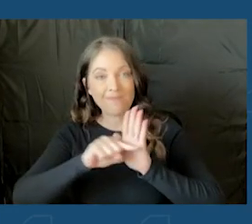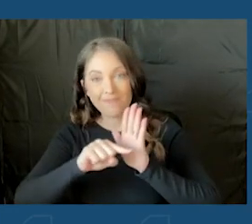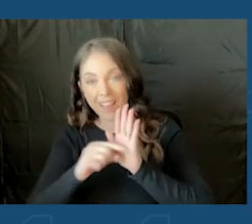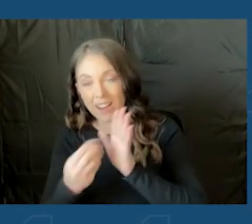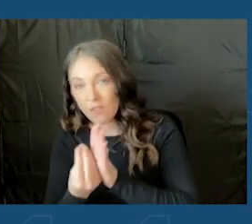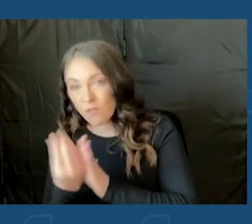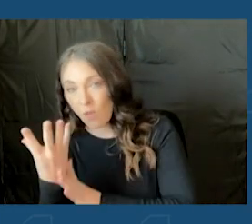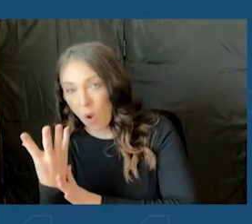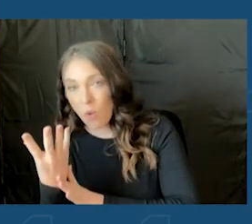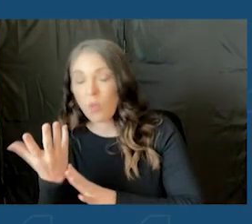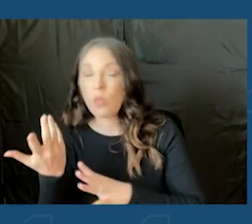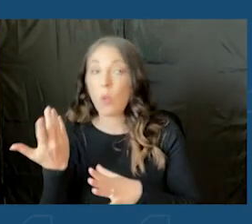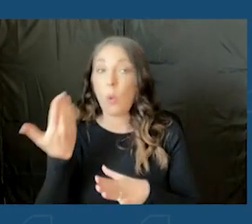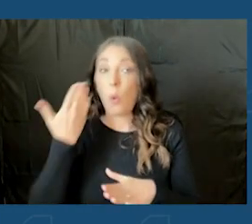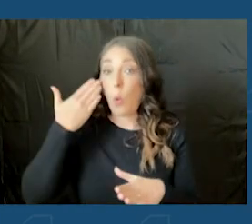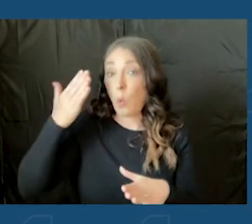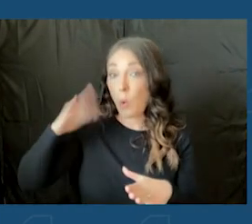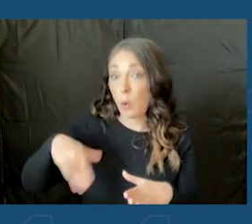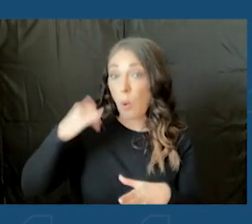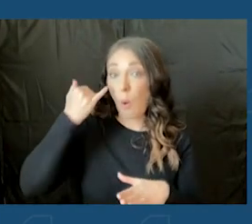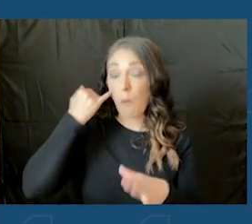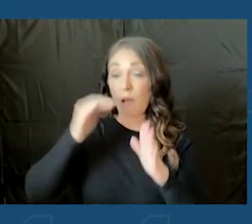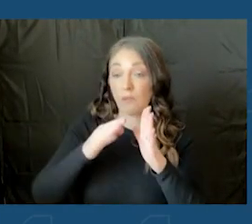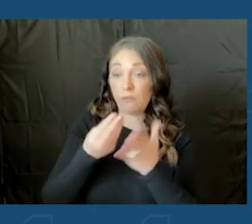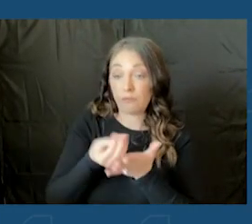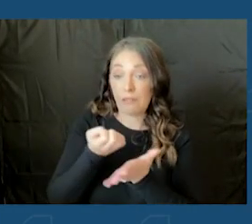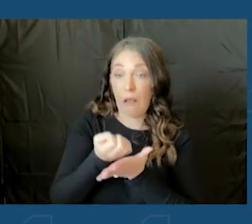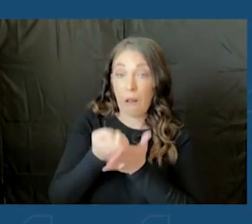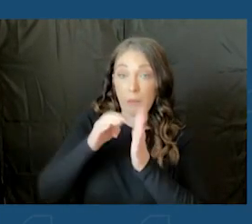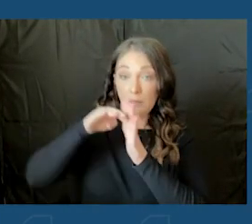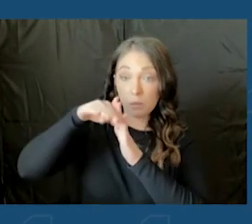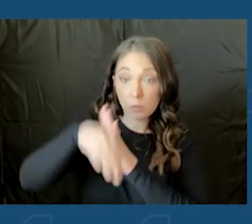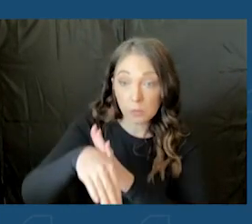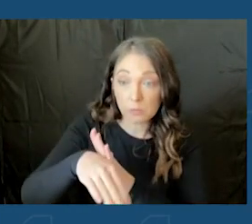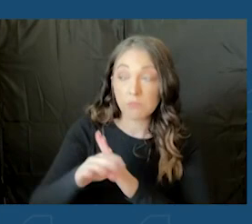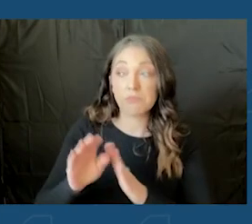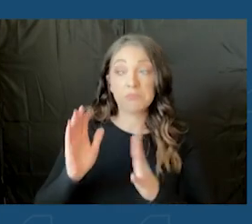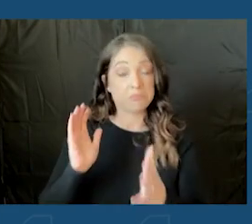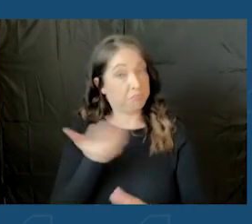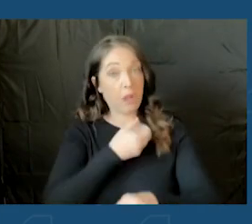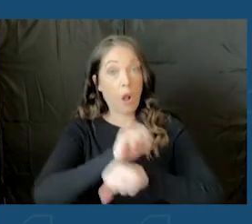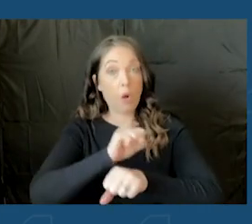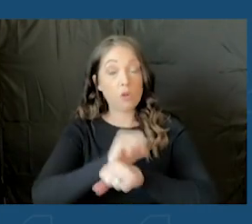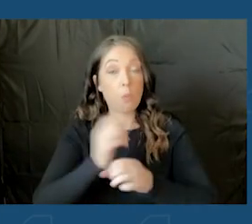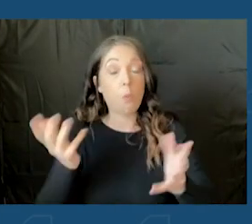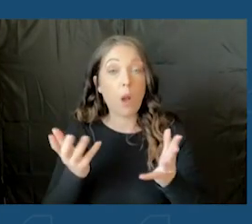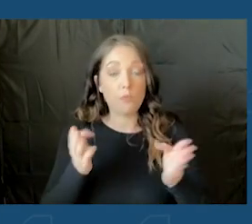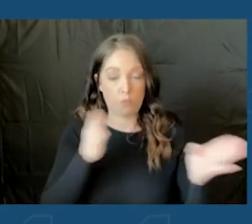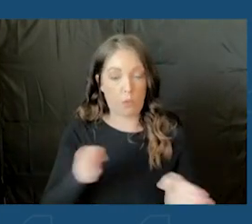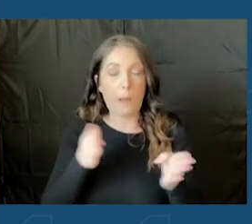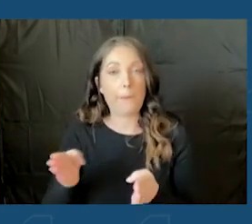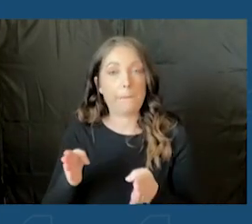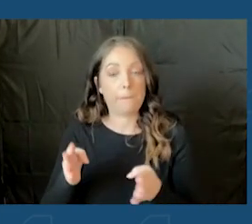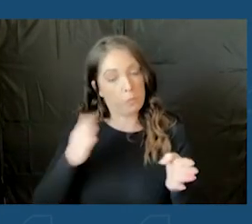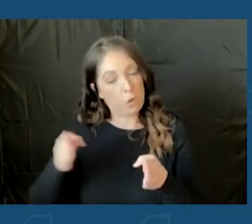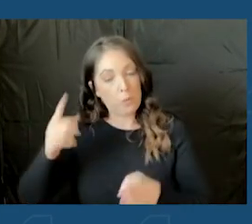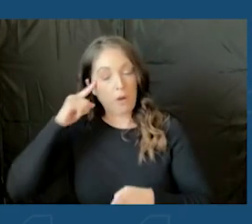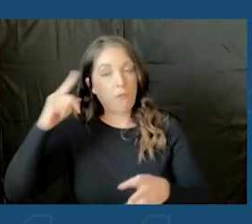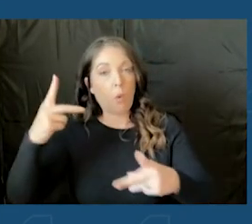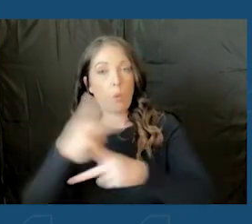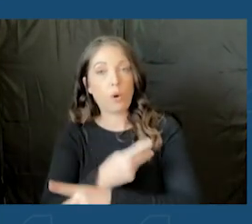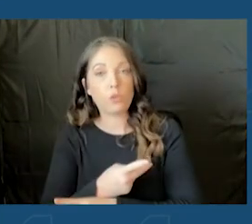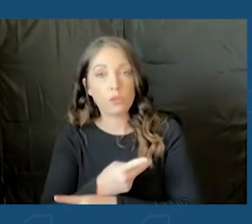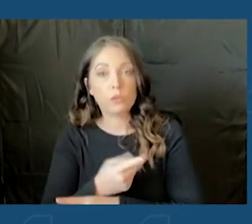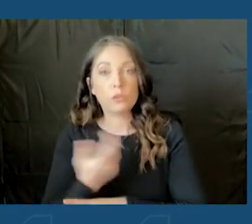don't know if there'll be a recession, but our job in New York is to be prepared for the worst. And so we talked about our budgeting